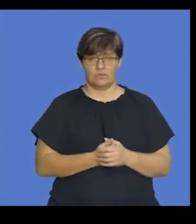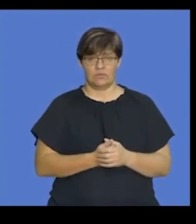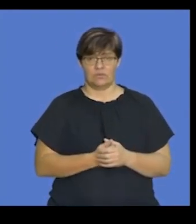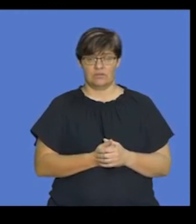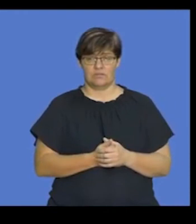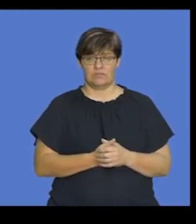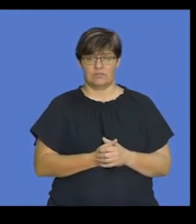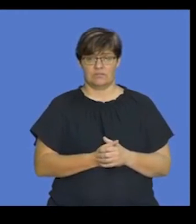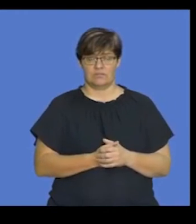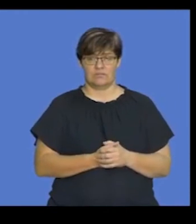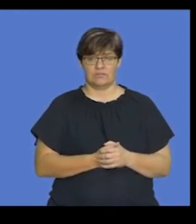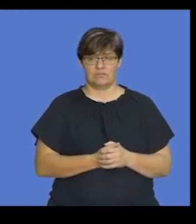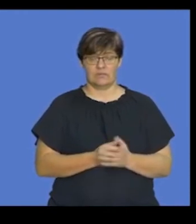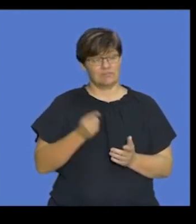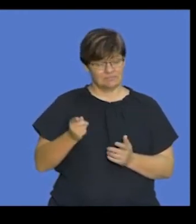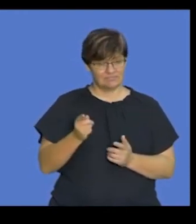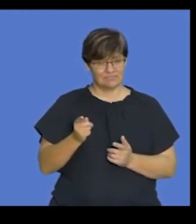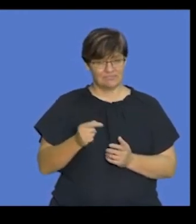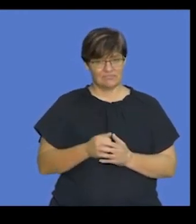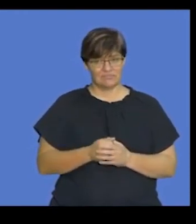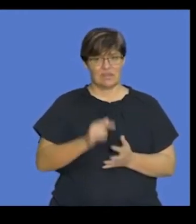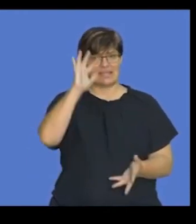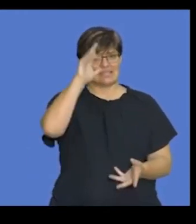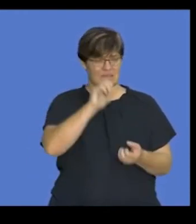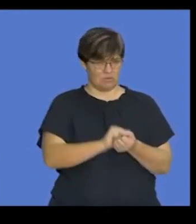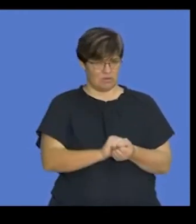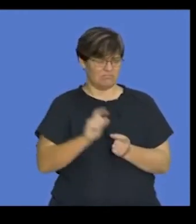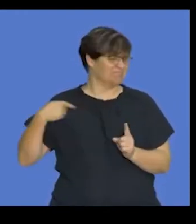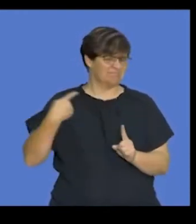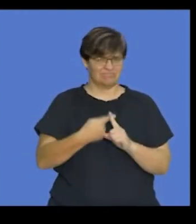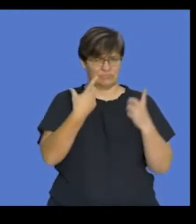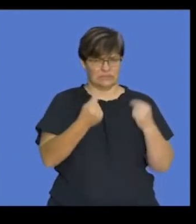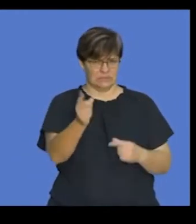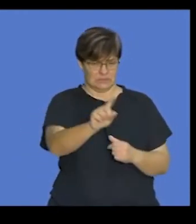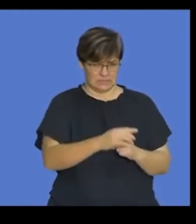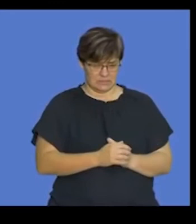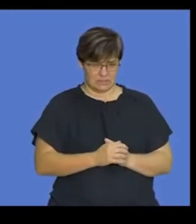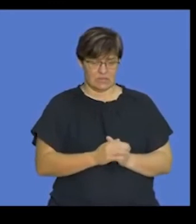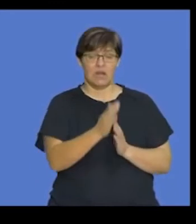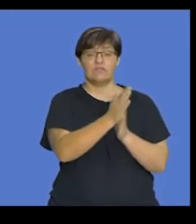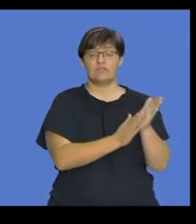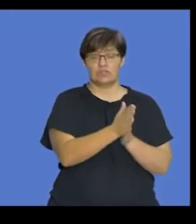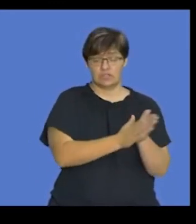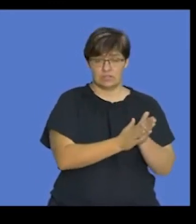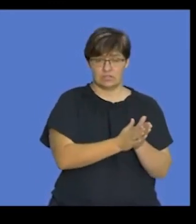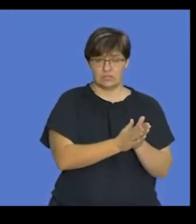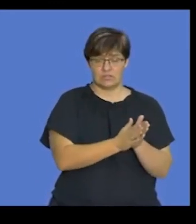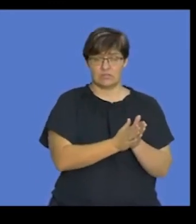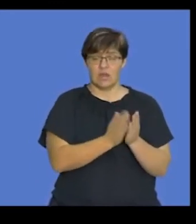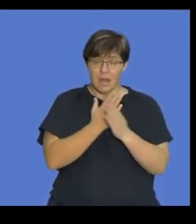space. Here's our summary of what we've done. Okay. Friction